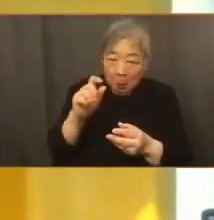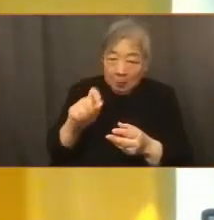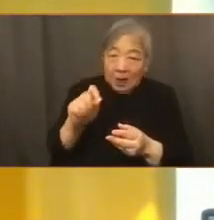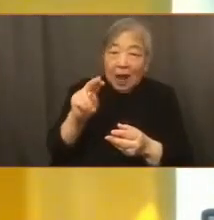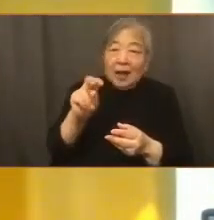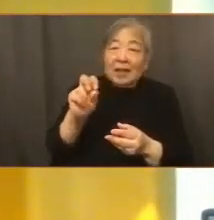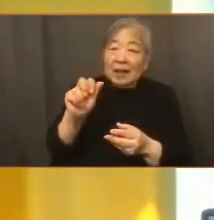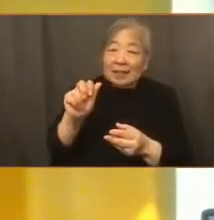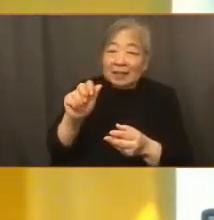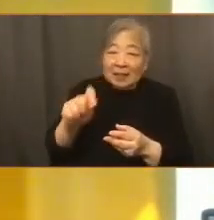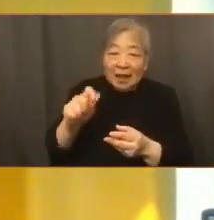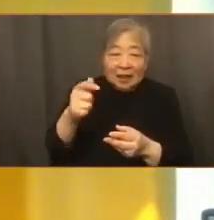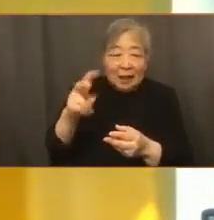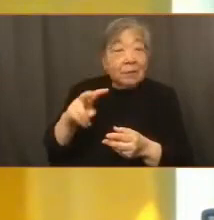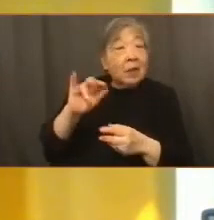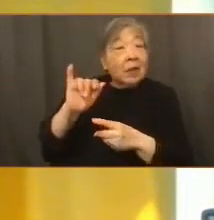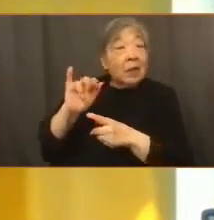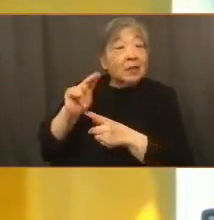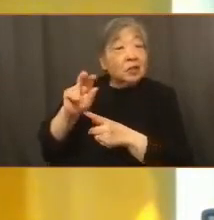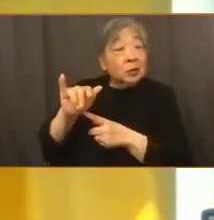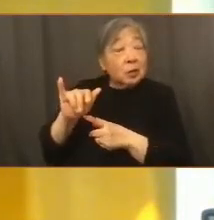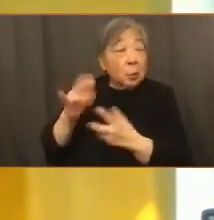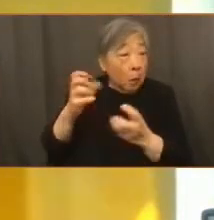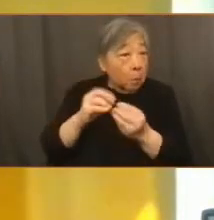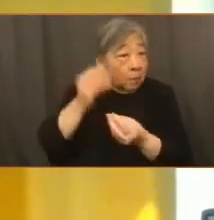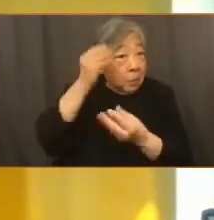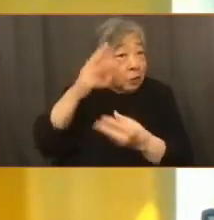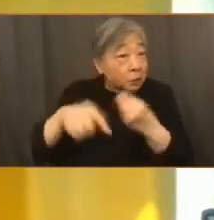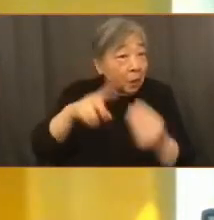go.nasa.gov/Ingenuity. And to learn more about the Dragonfly mission, visit